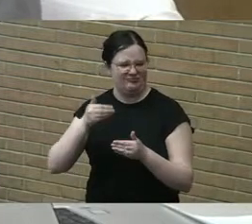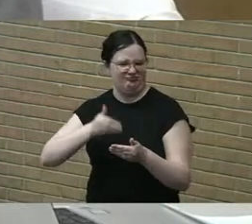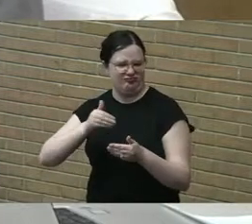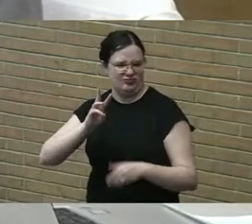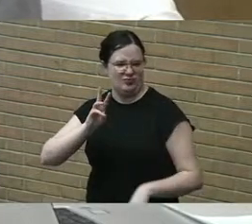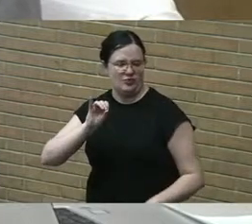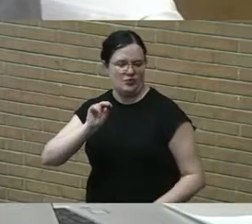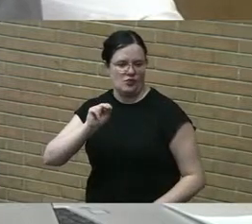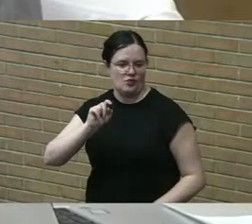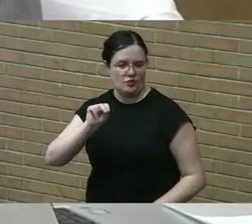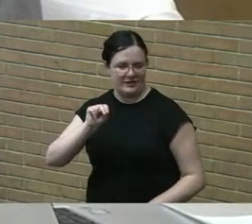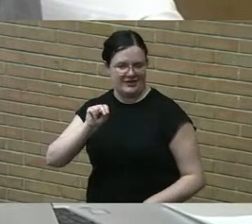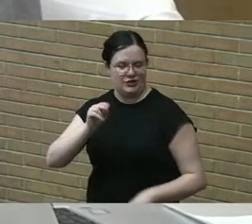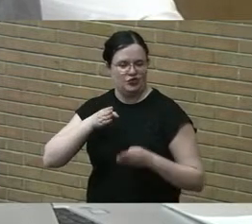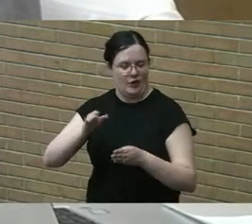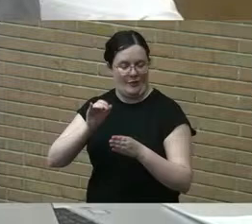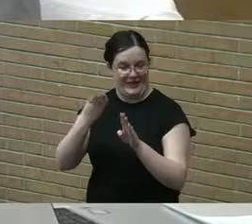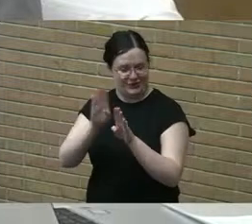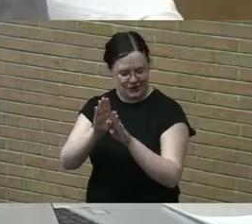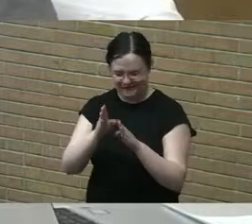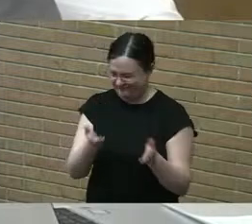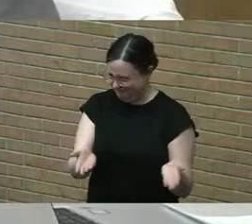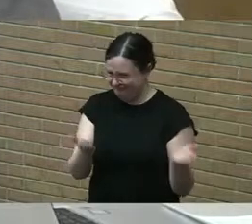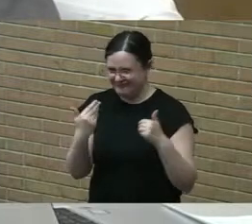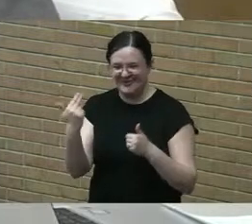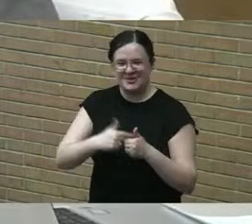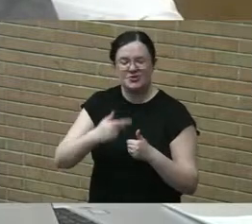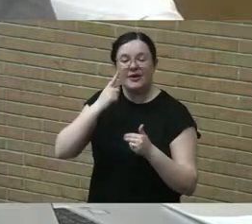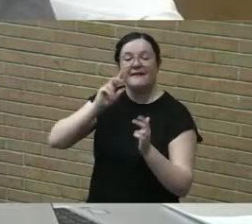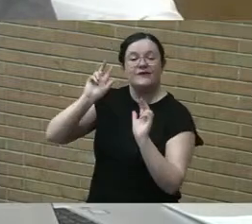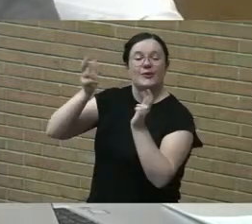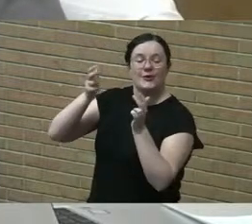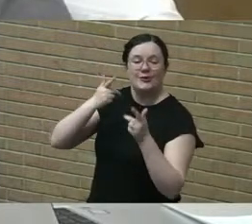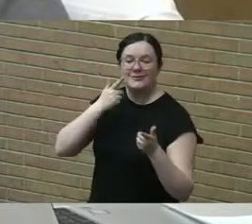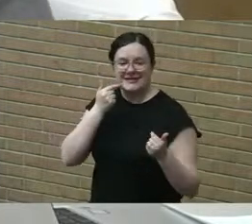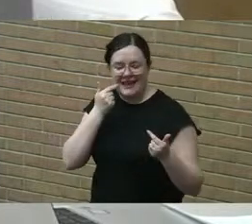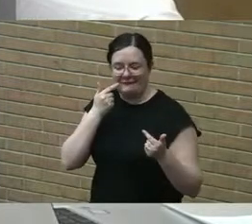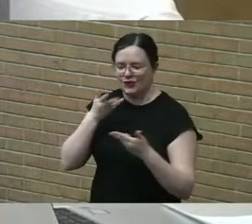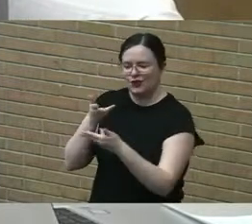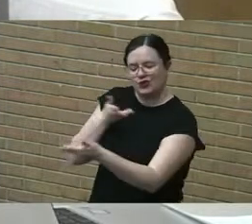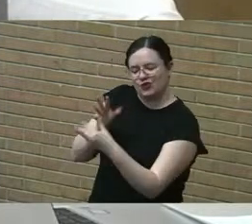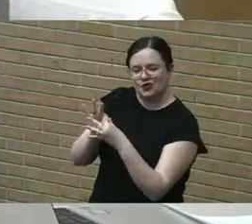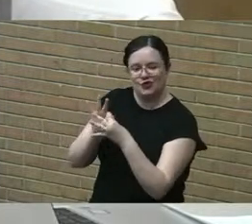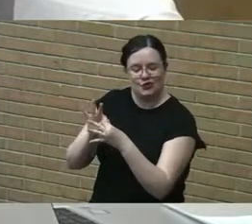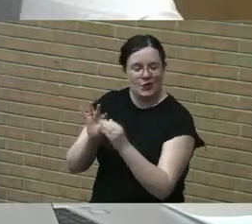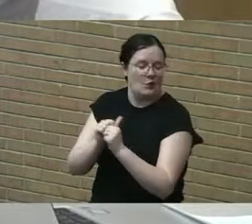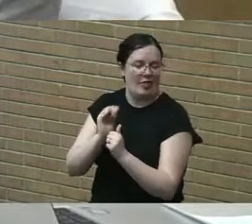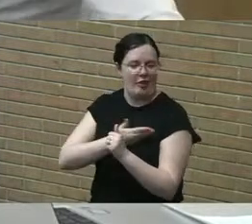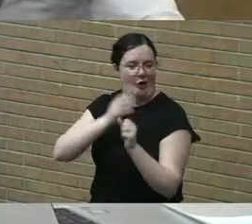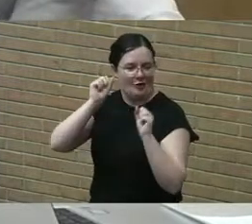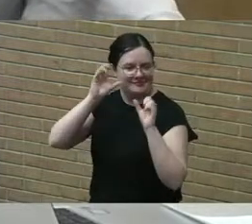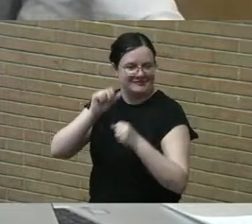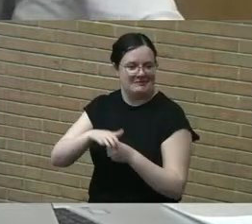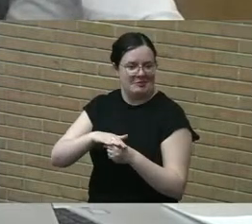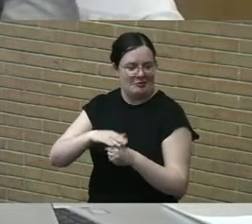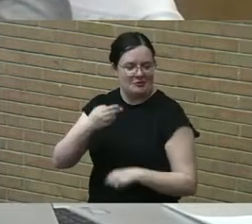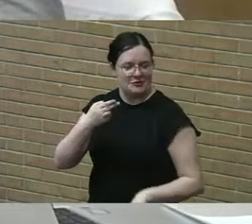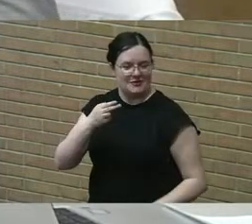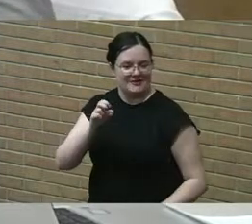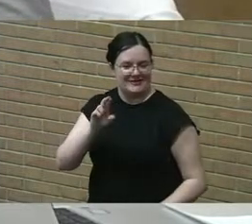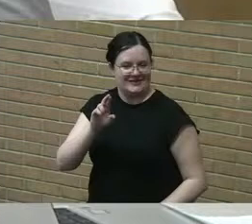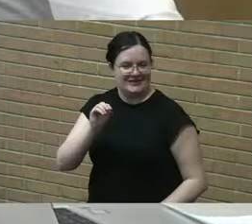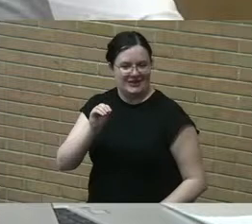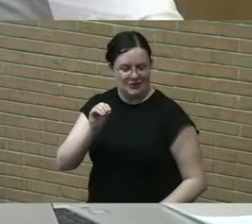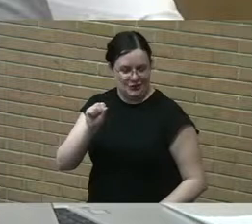your energy, and join us for an evening of hoops, laughter, and building bonds with some of our remarkable local heroes of the Brighton